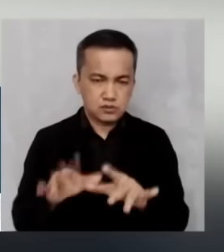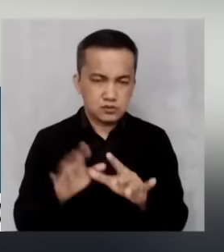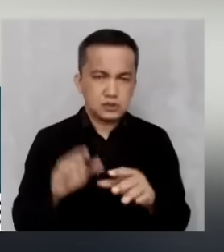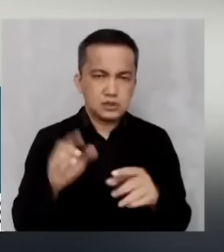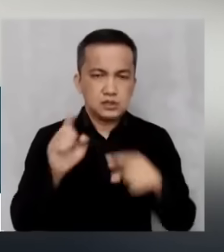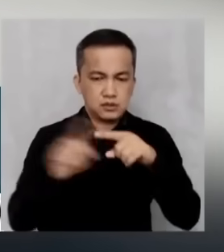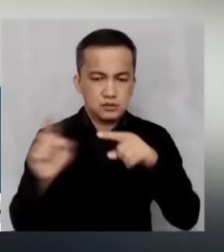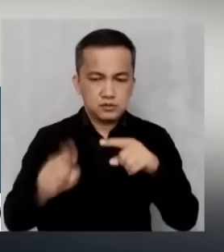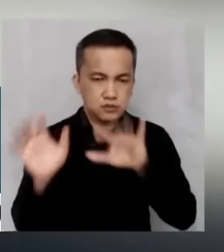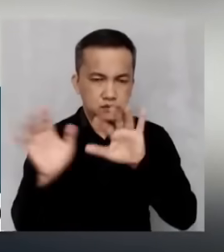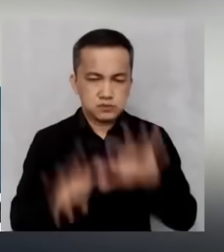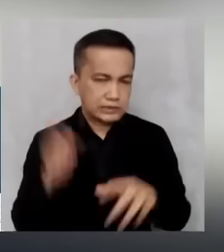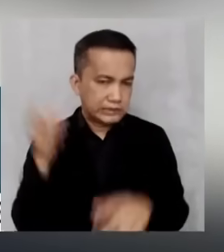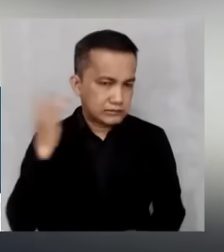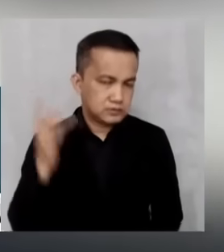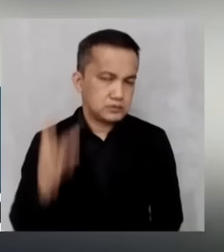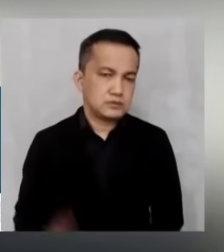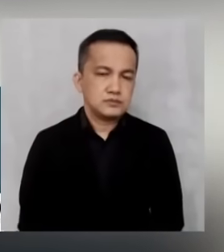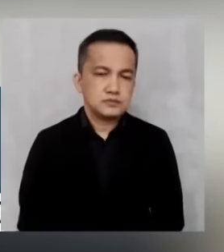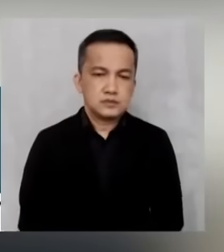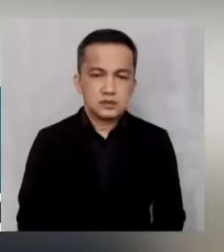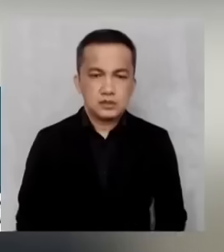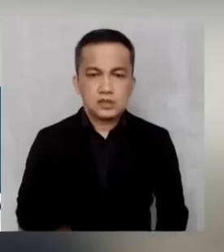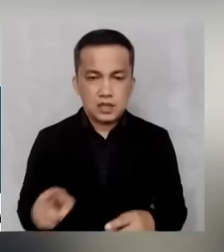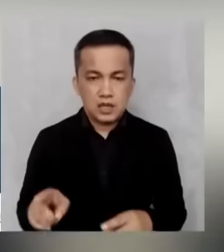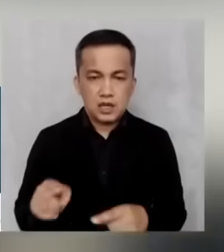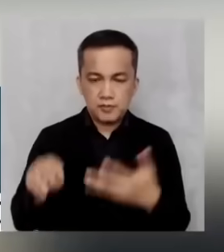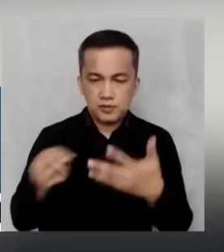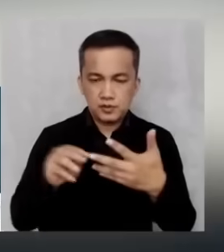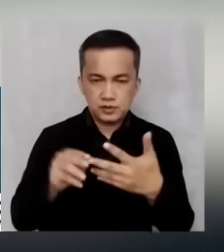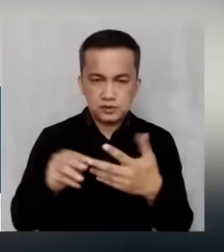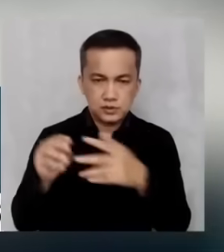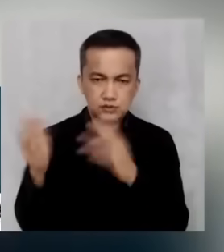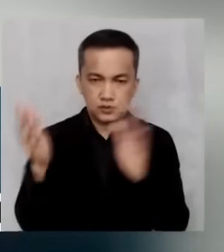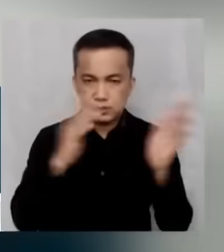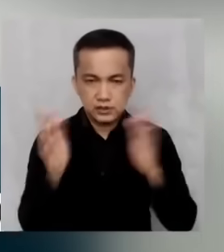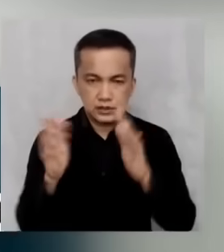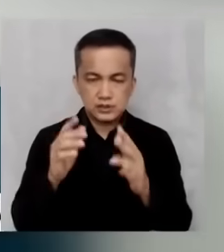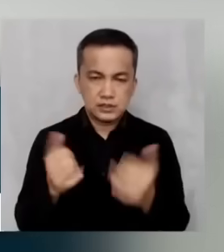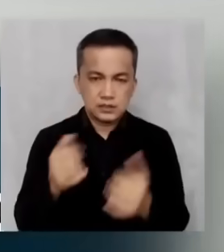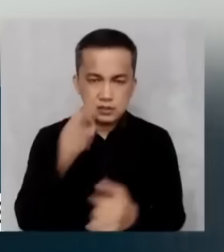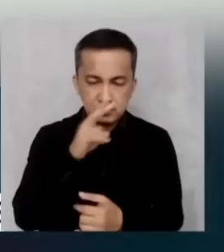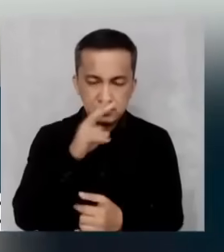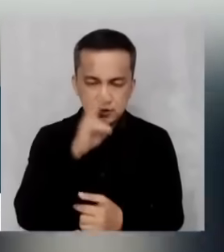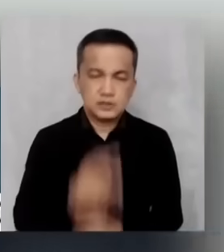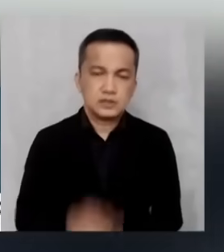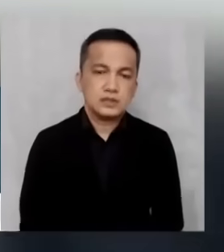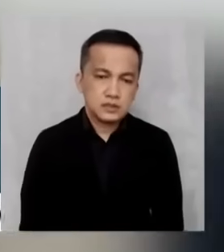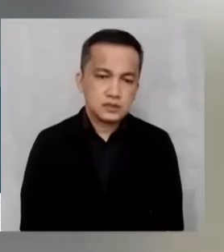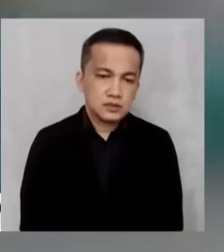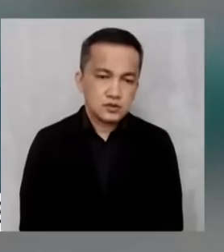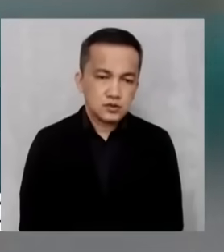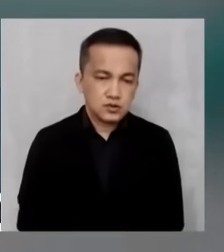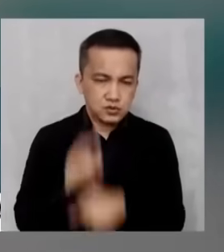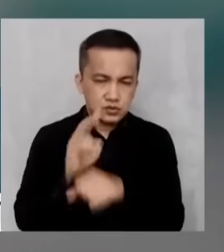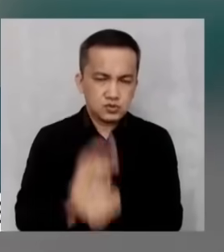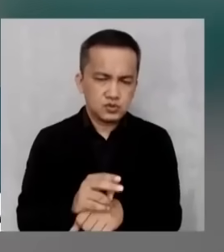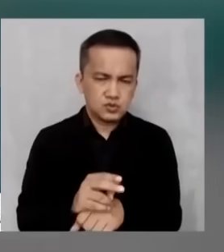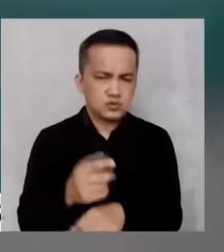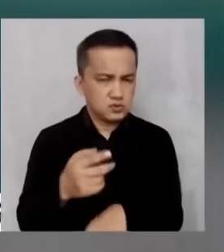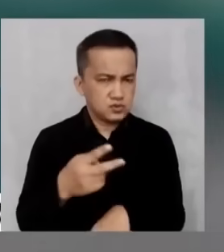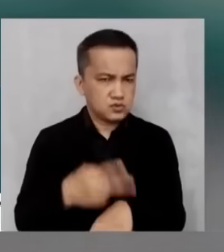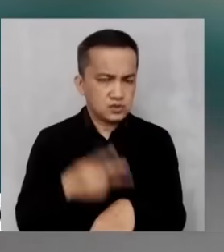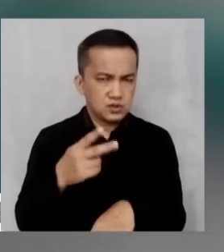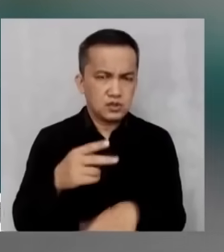thunderstorms causing heavy rains. There are also light to moderate winds now in the Visayas, Carmina, from west to southwest, which will result to slight to